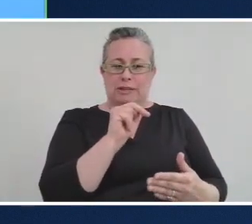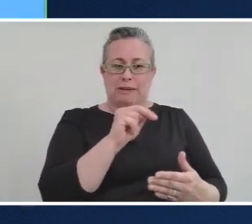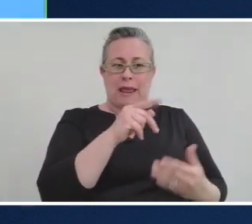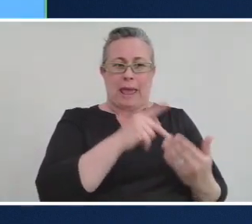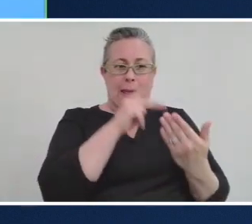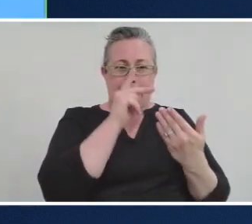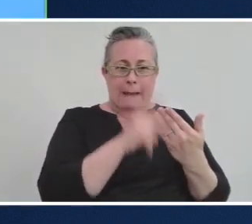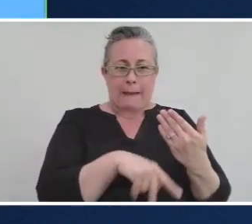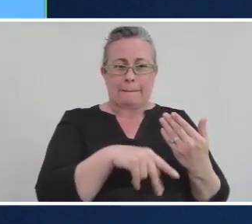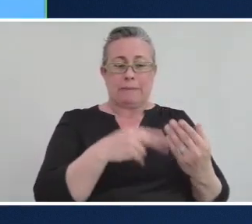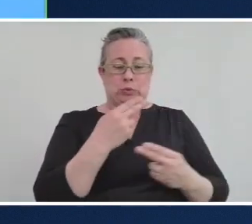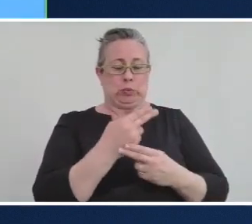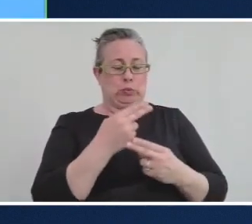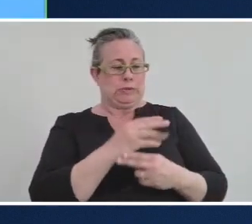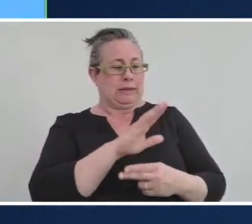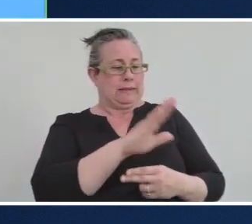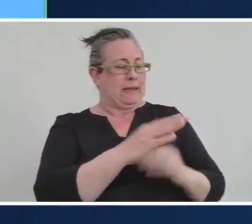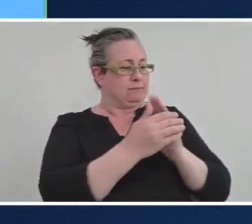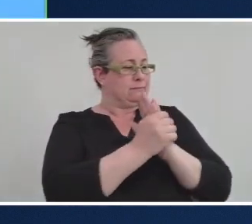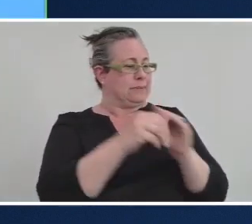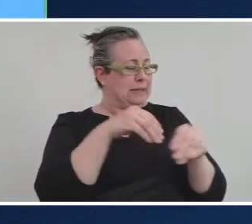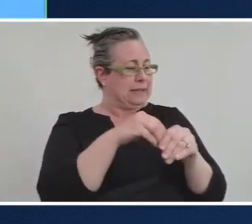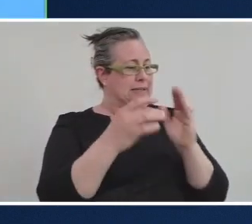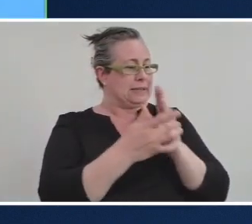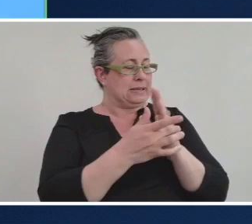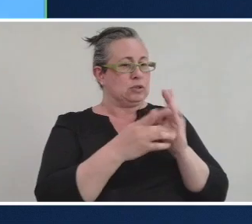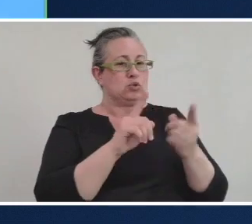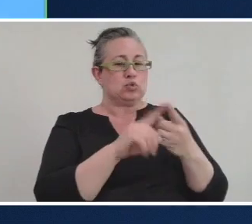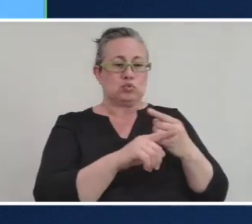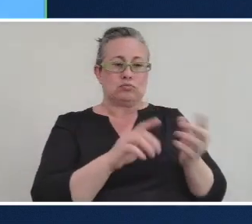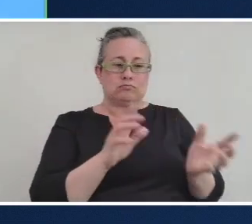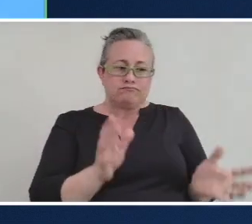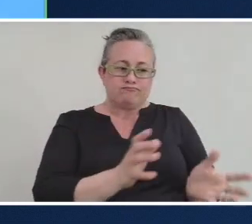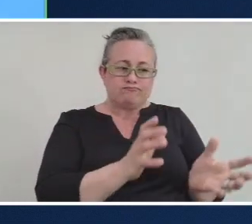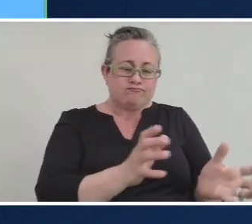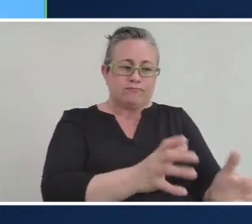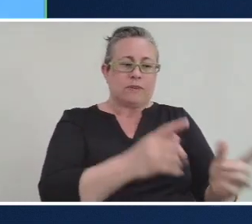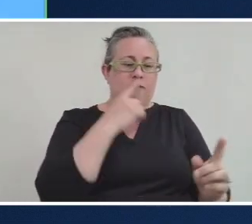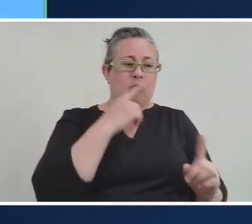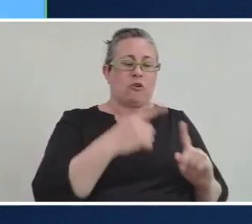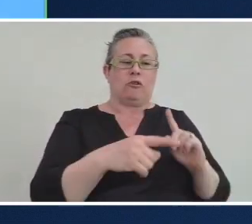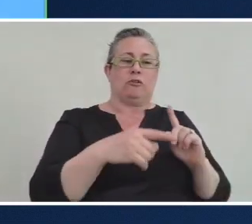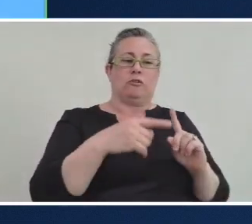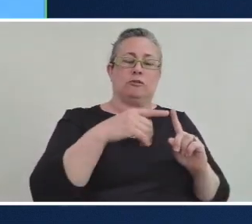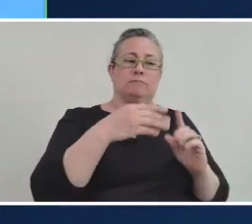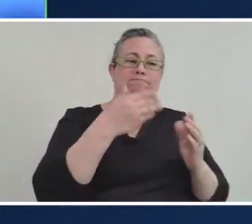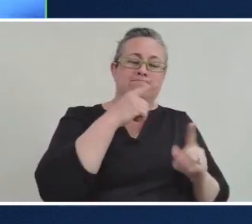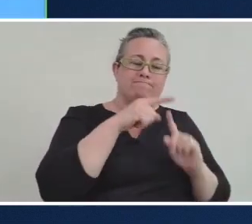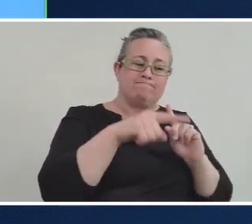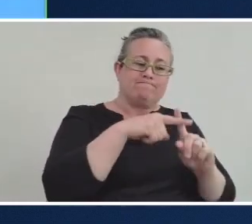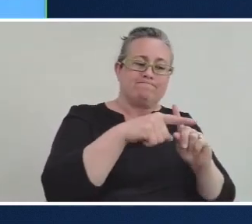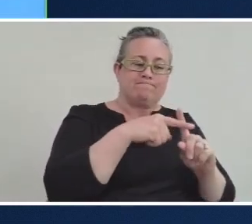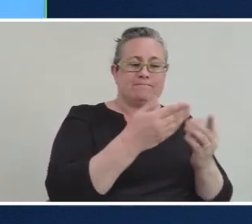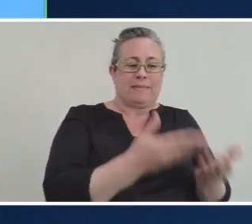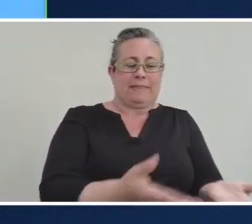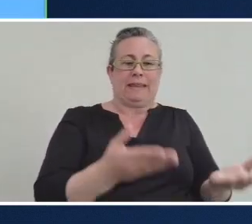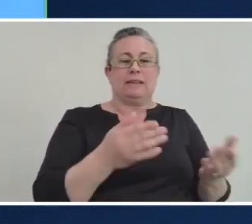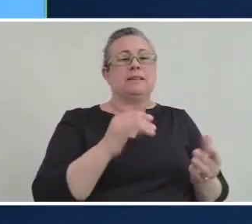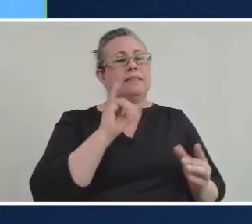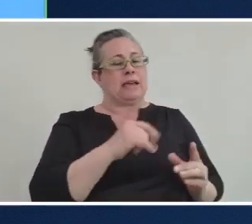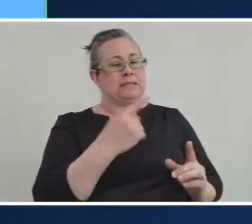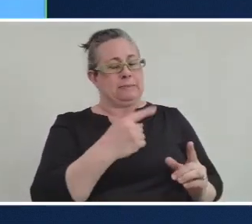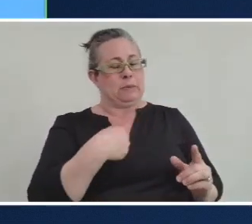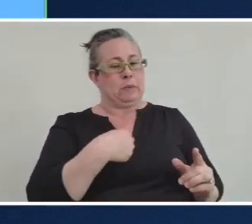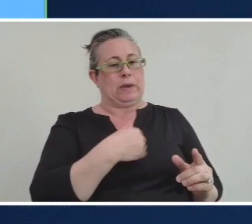technology for sparkling and pushing for good initiatives. So that's something that we have to sustain